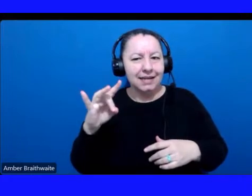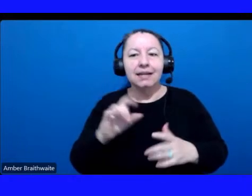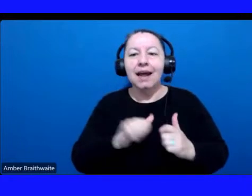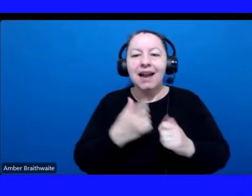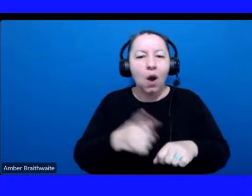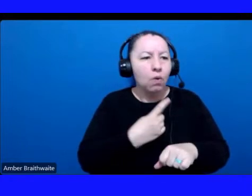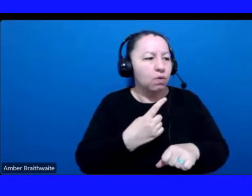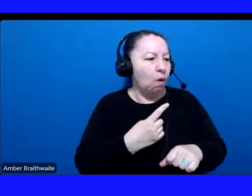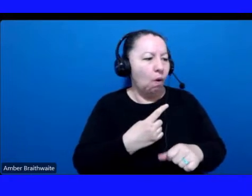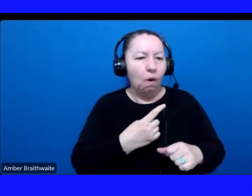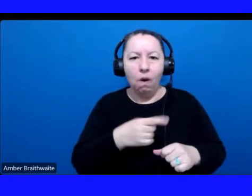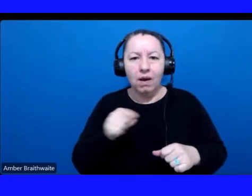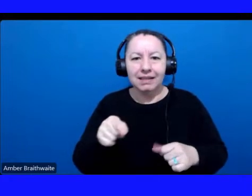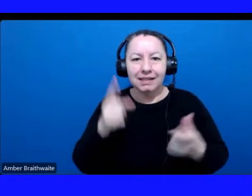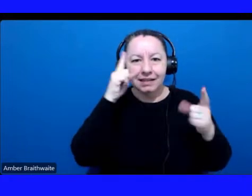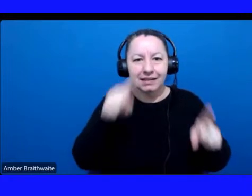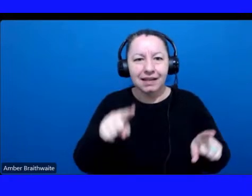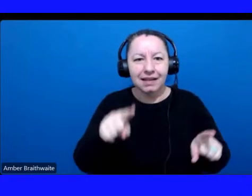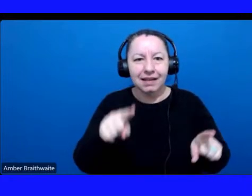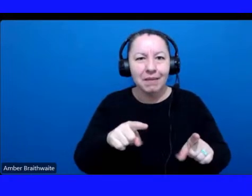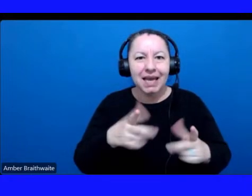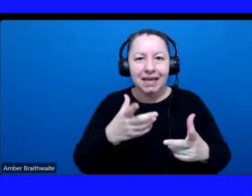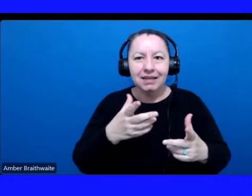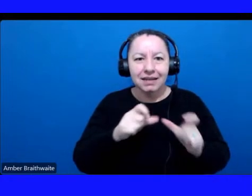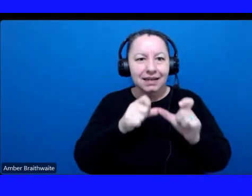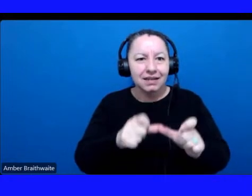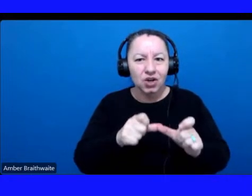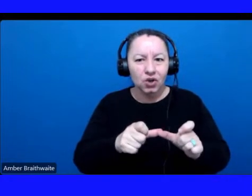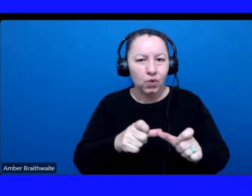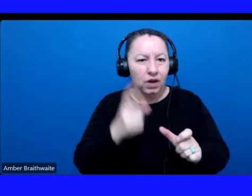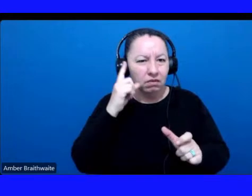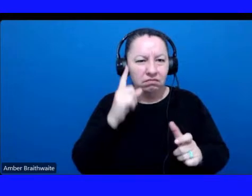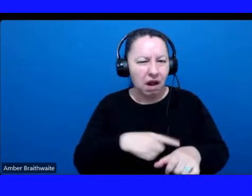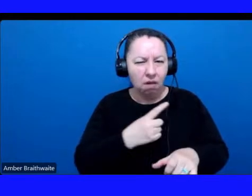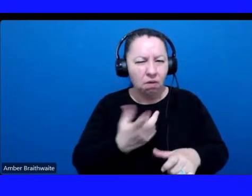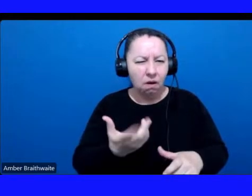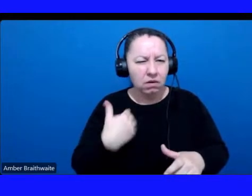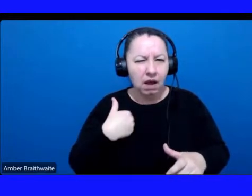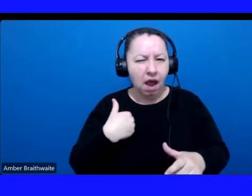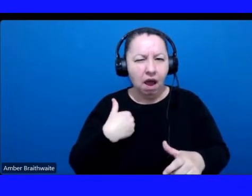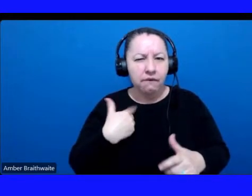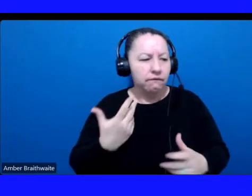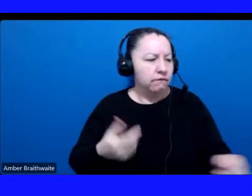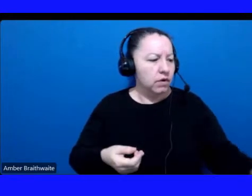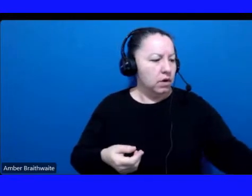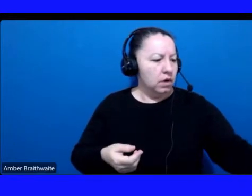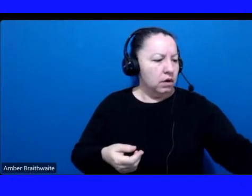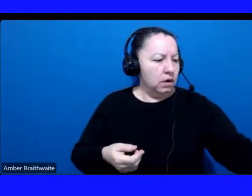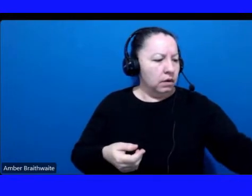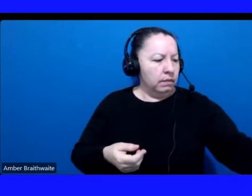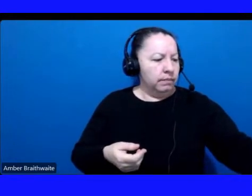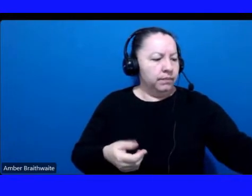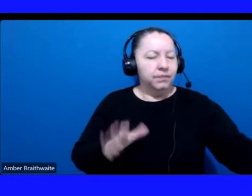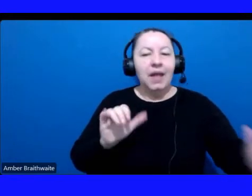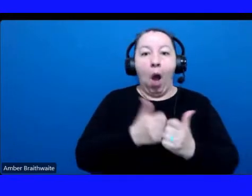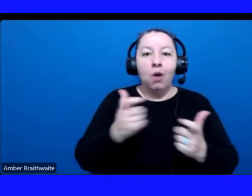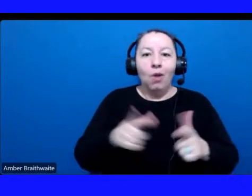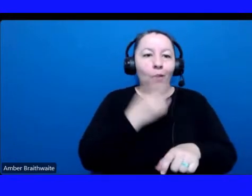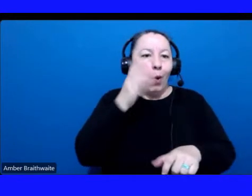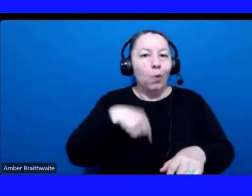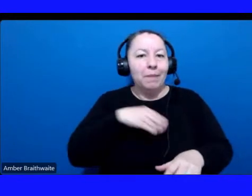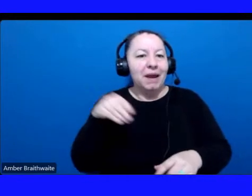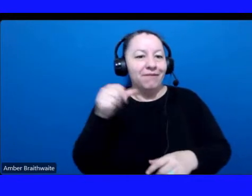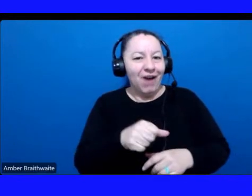contract. So the Cran services, as described, have been provided since 2017. I see. And we are